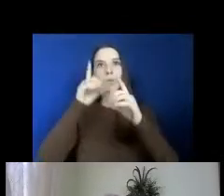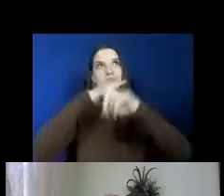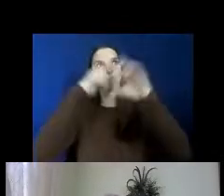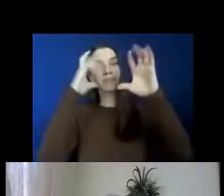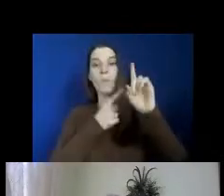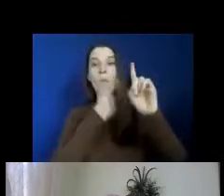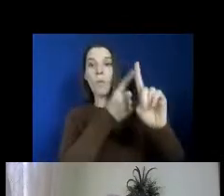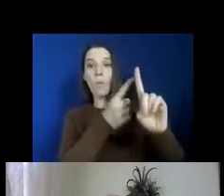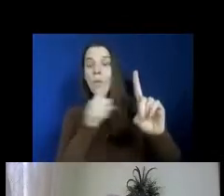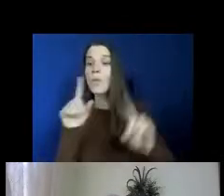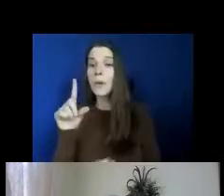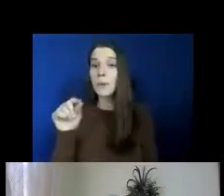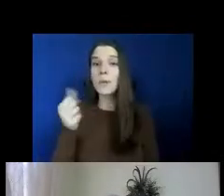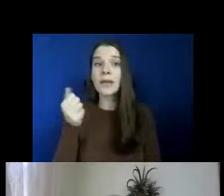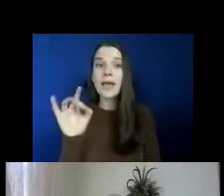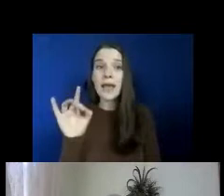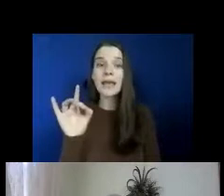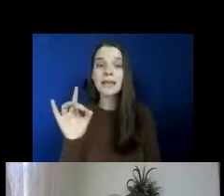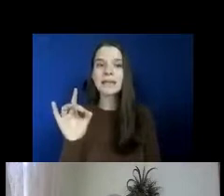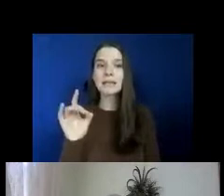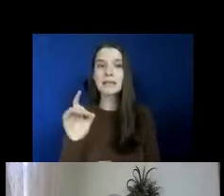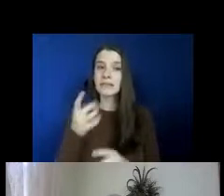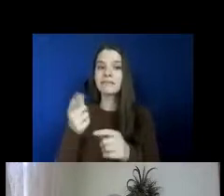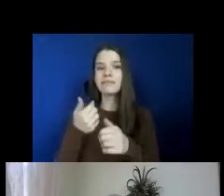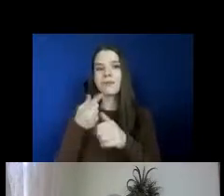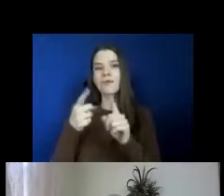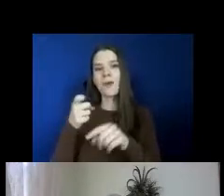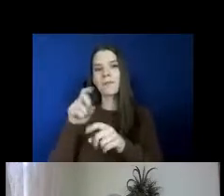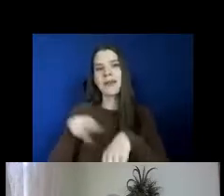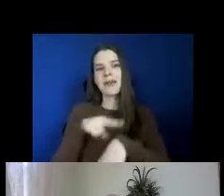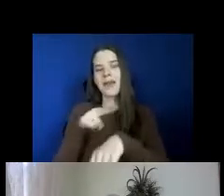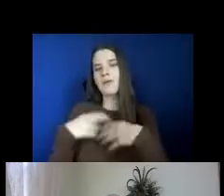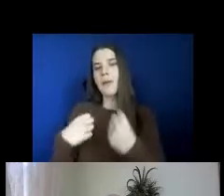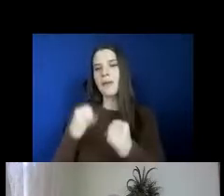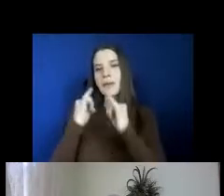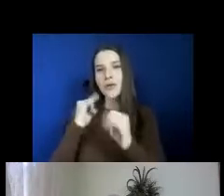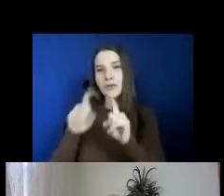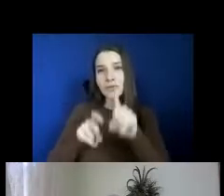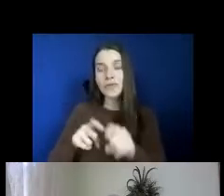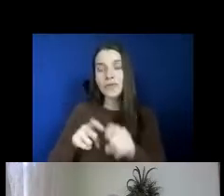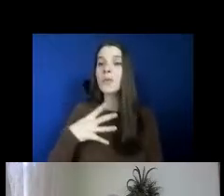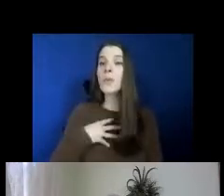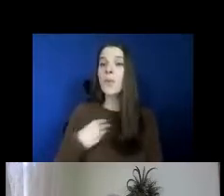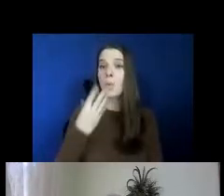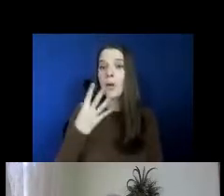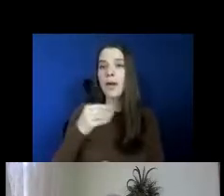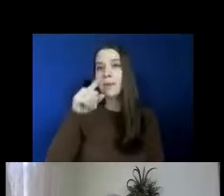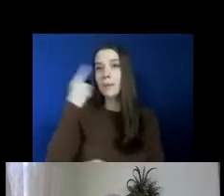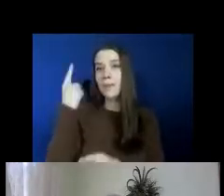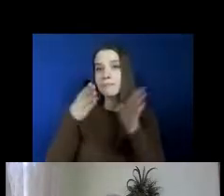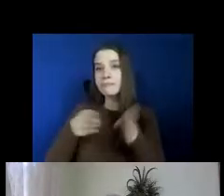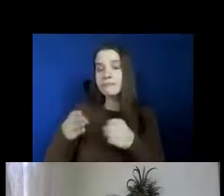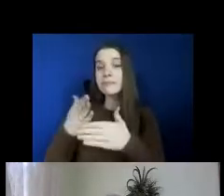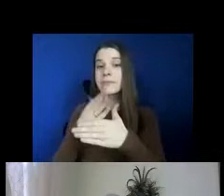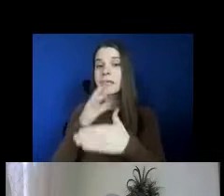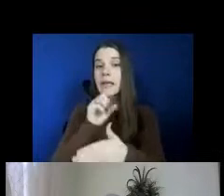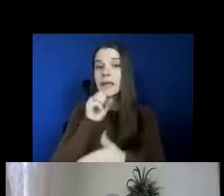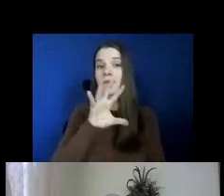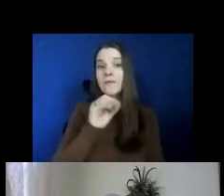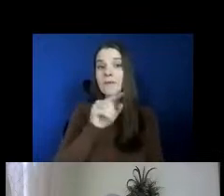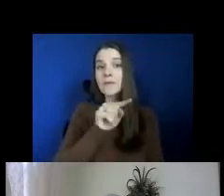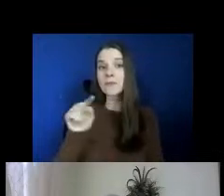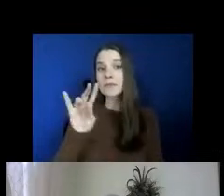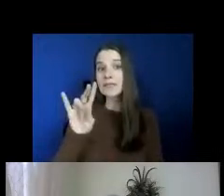so in 2018, based on a National Health Interview Survey, white and Black individuals between the ages of 50 and